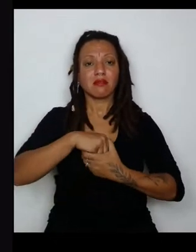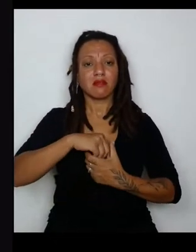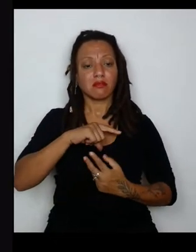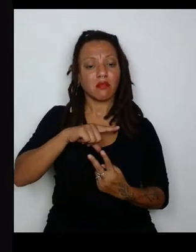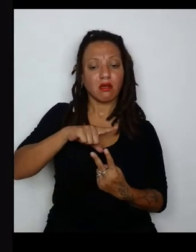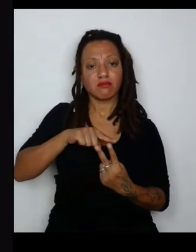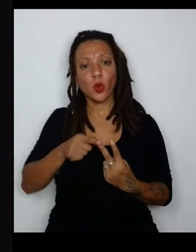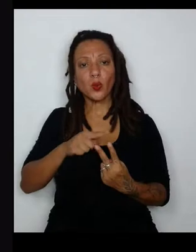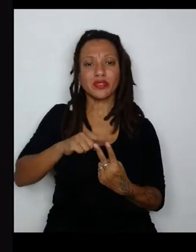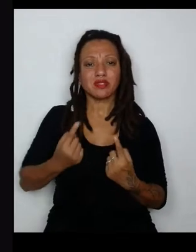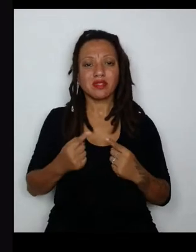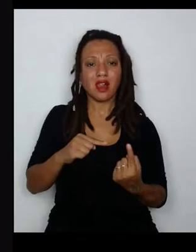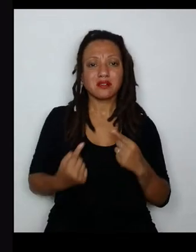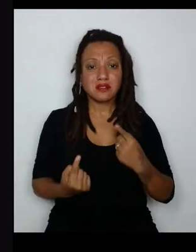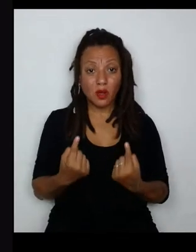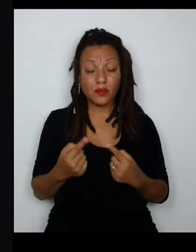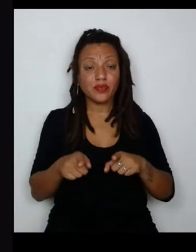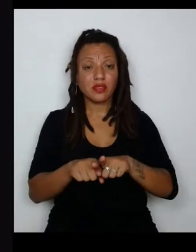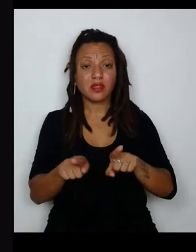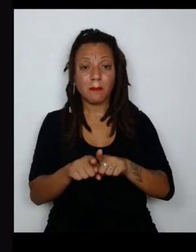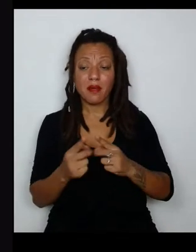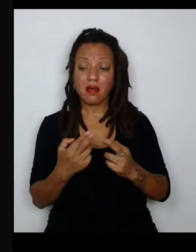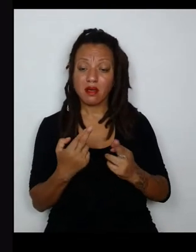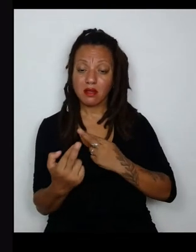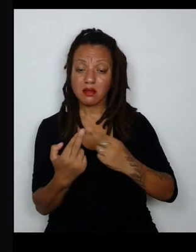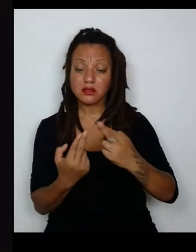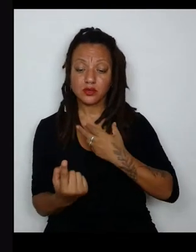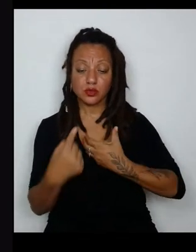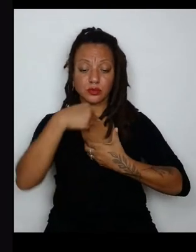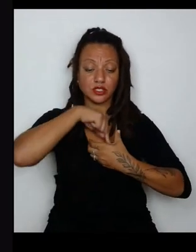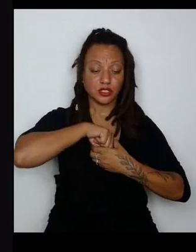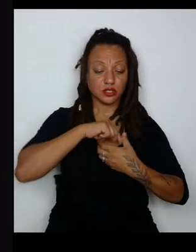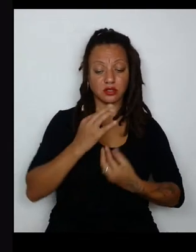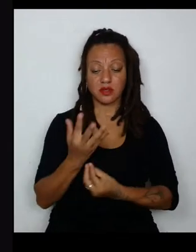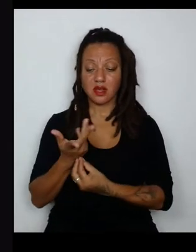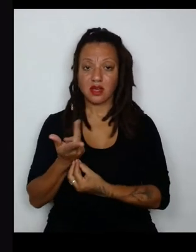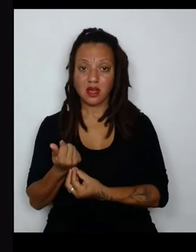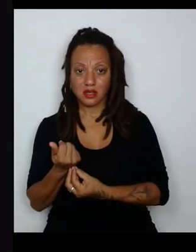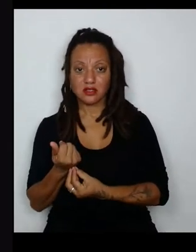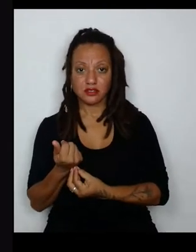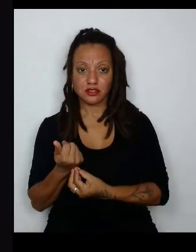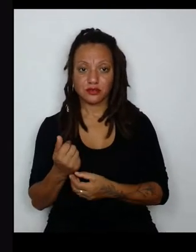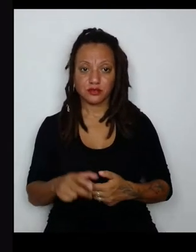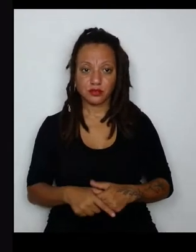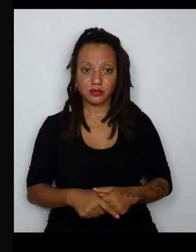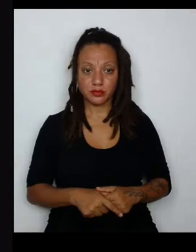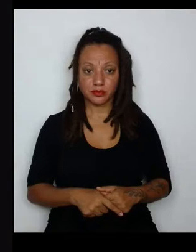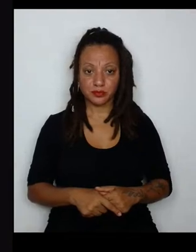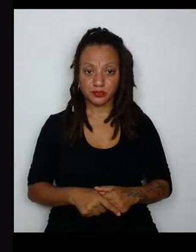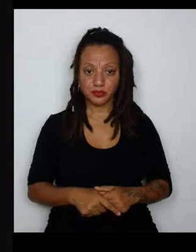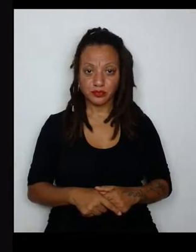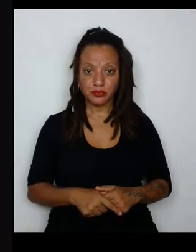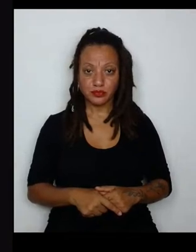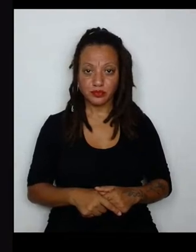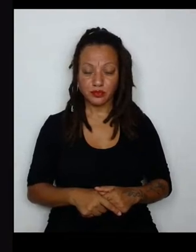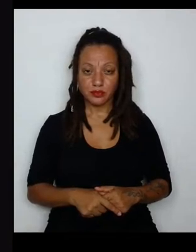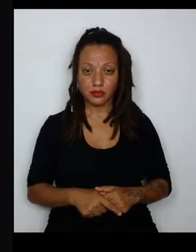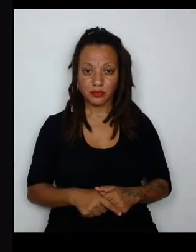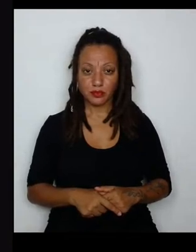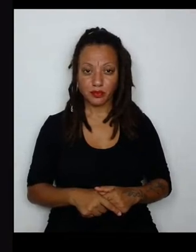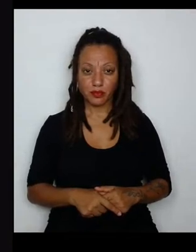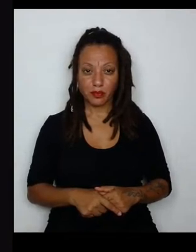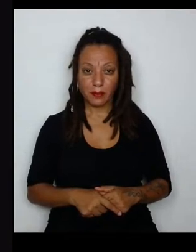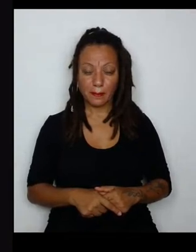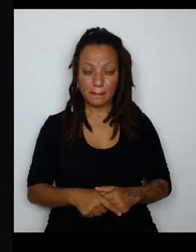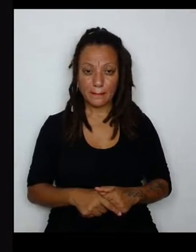relation to the art of ether that said in my paper today i want to look at